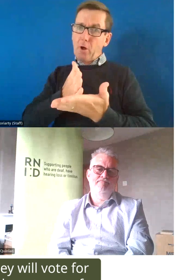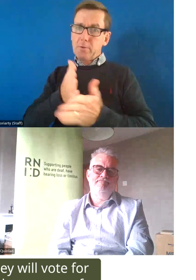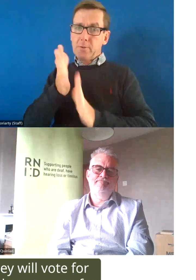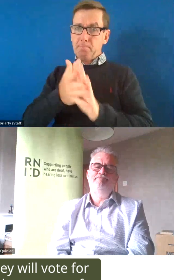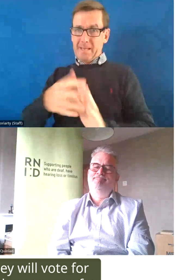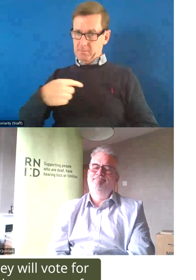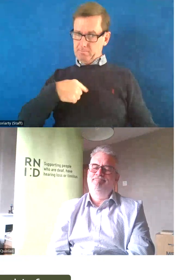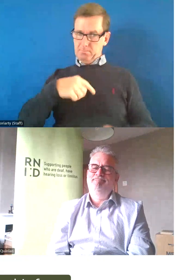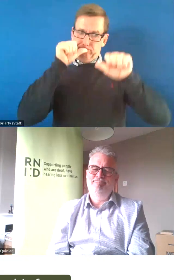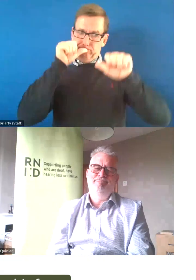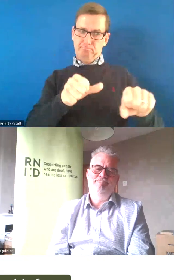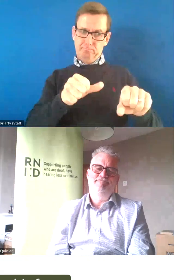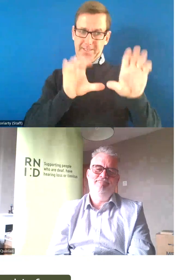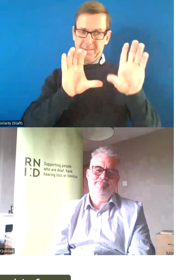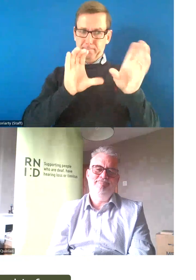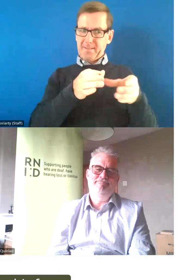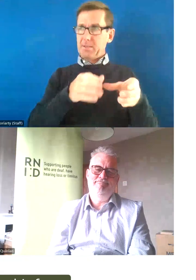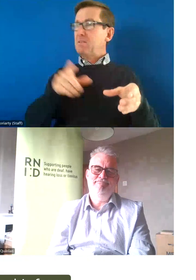to vote for.